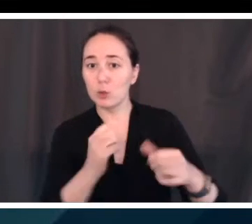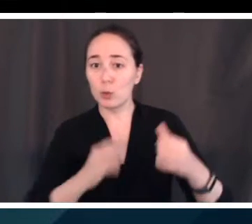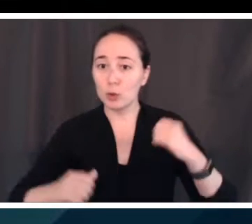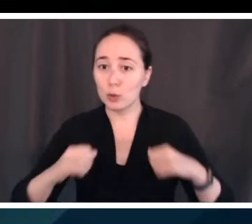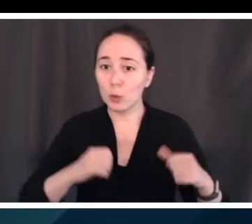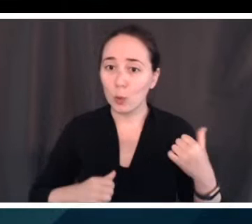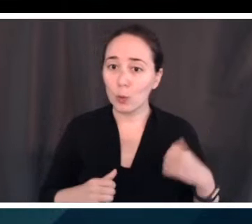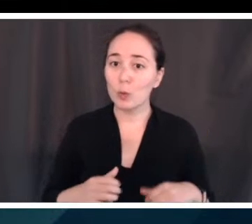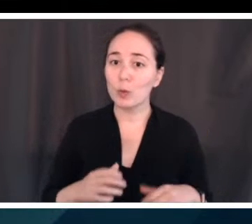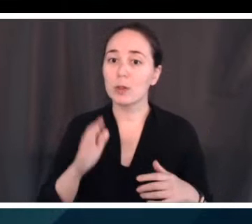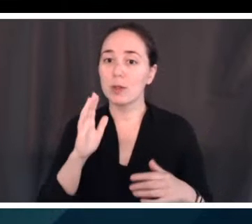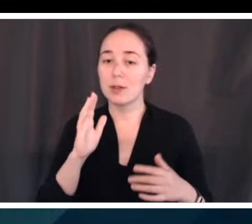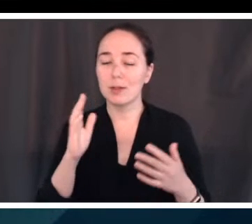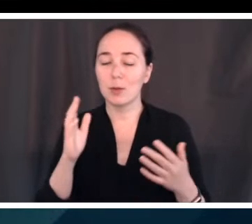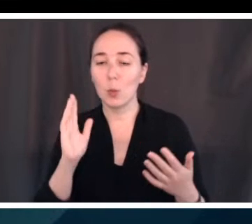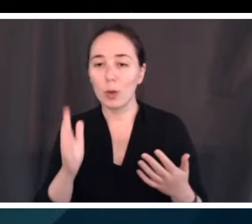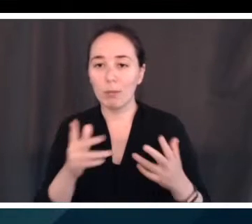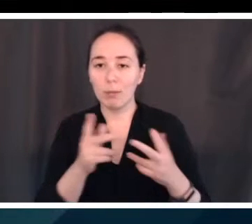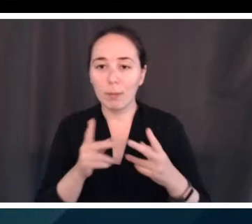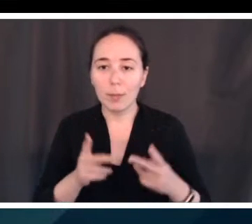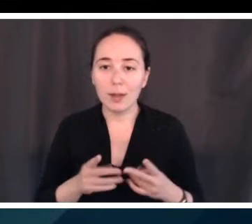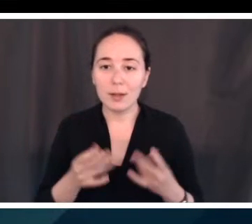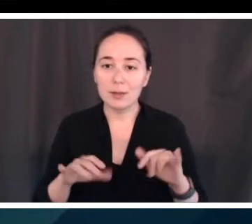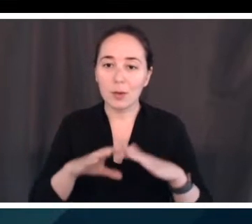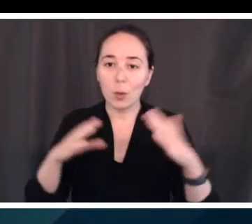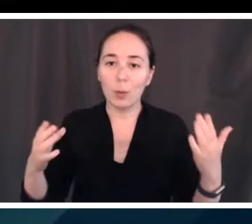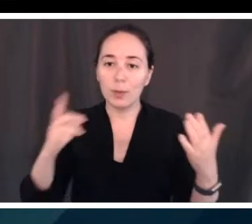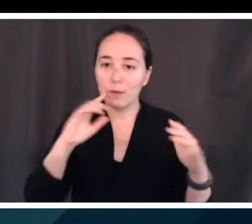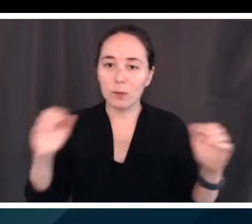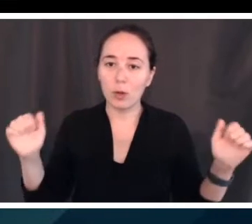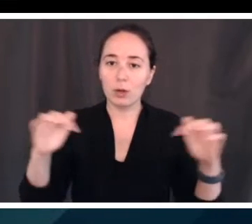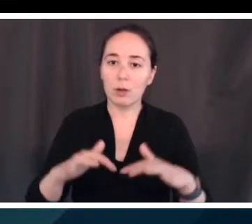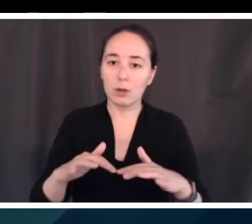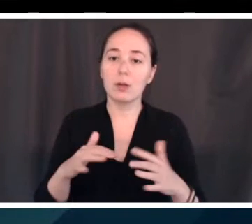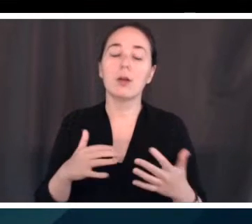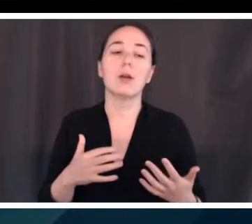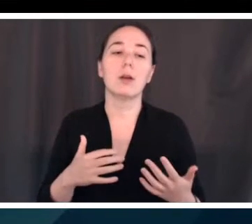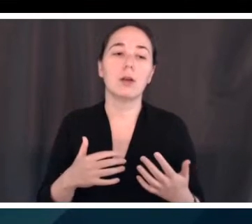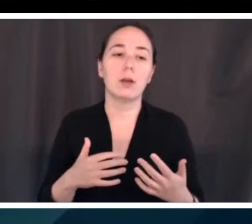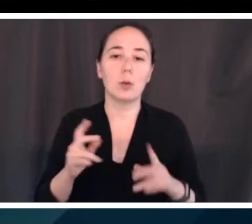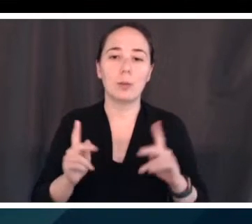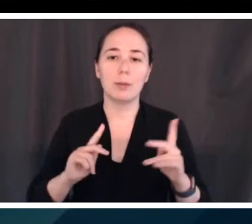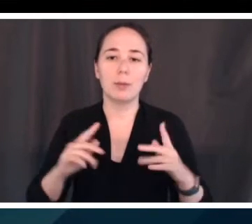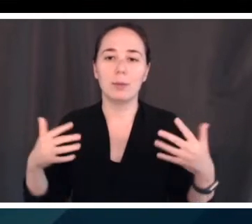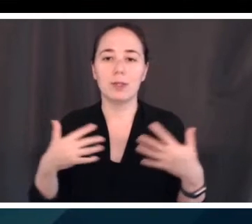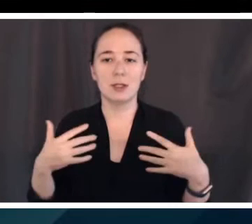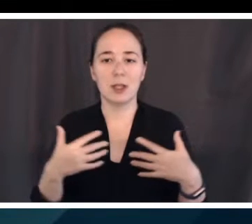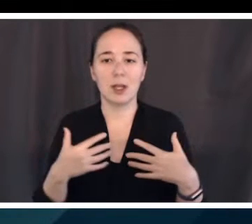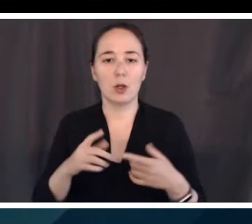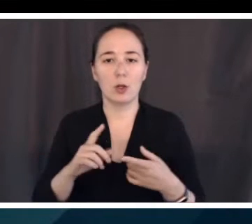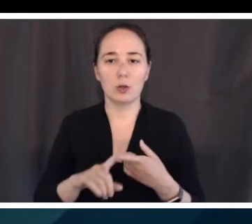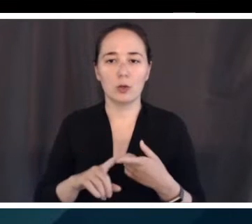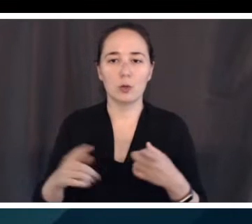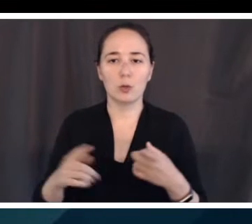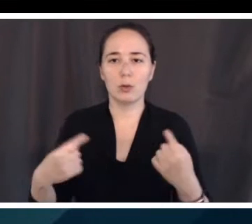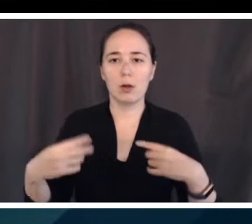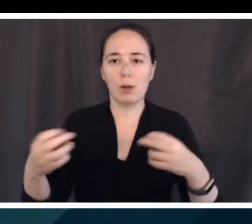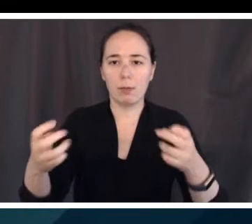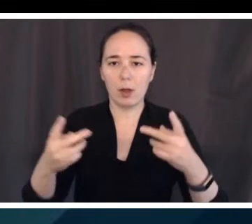to be places for us? Are people going to be scared to come back even